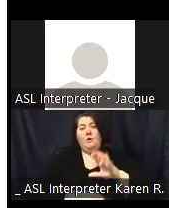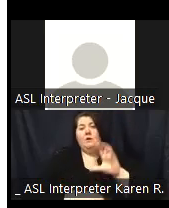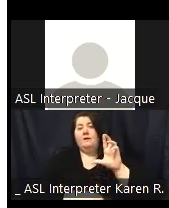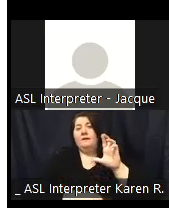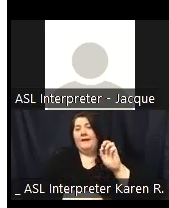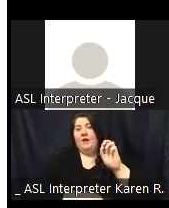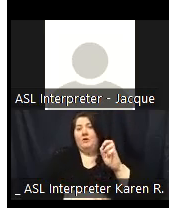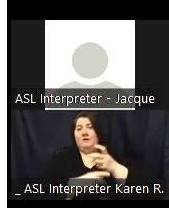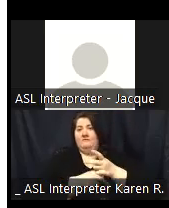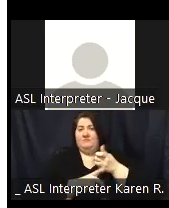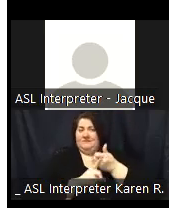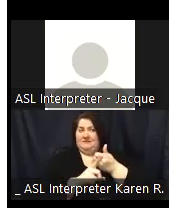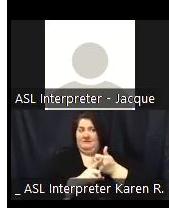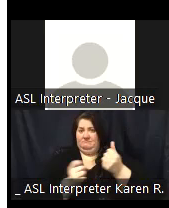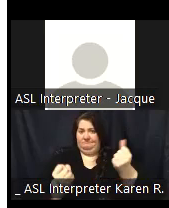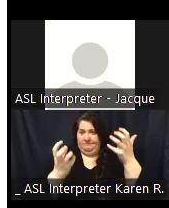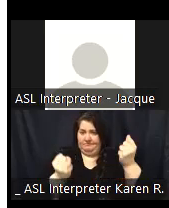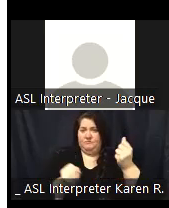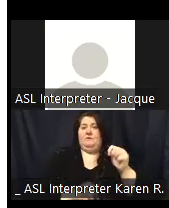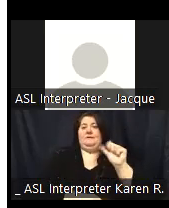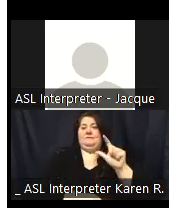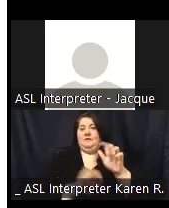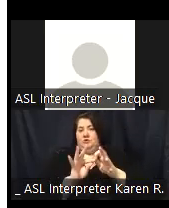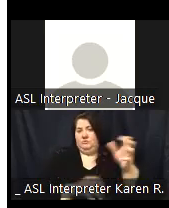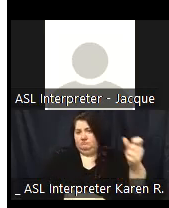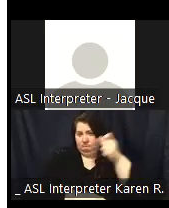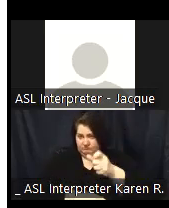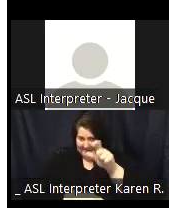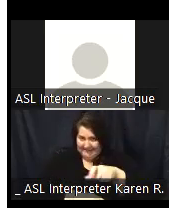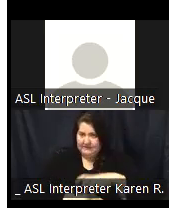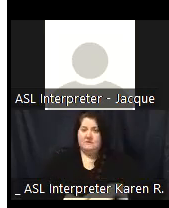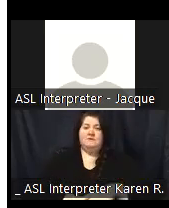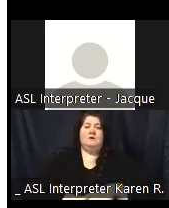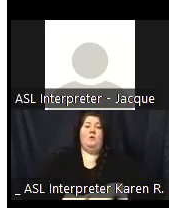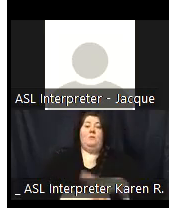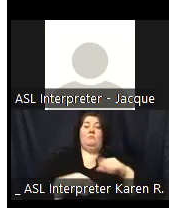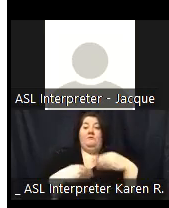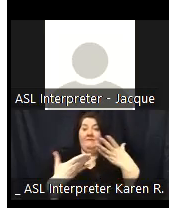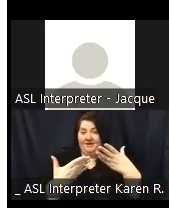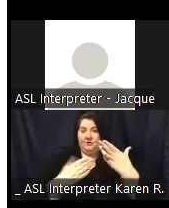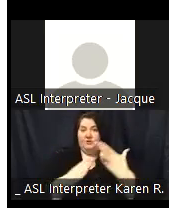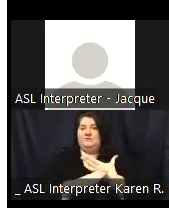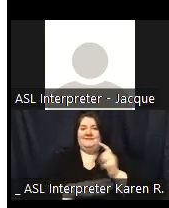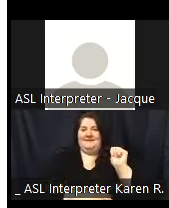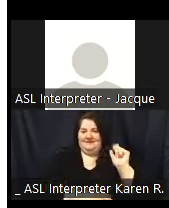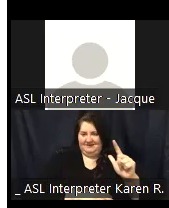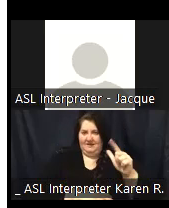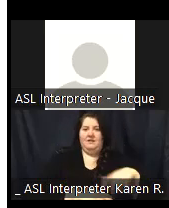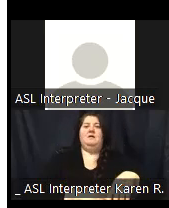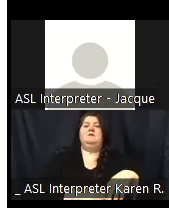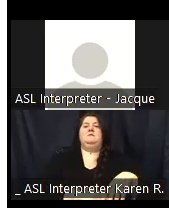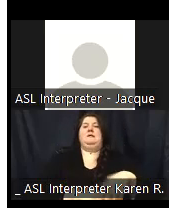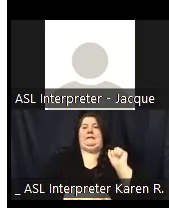American Sign Language and an ASL interpreter is needed, or a provider uses American Sign Language and